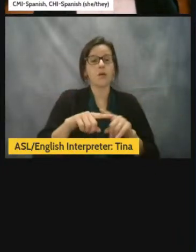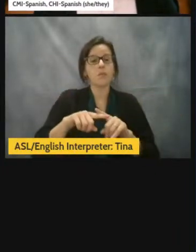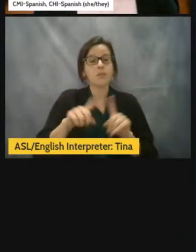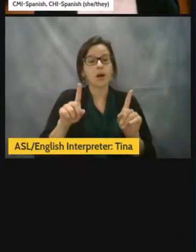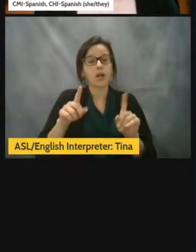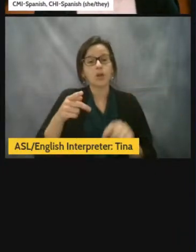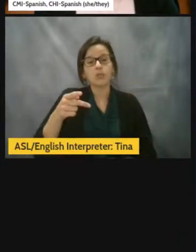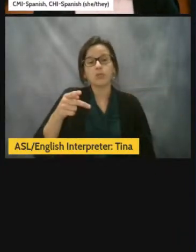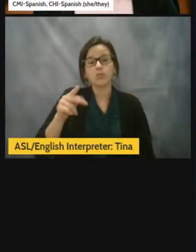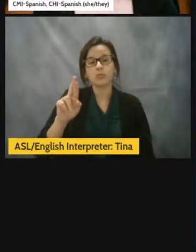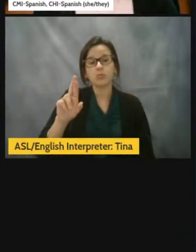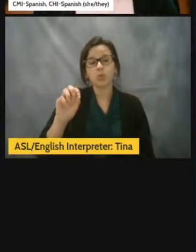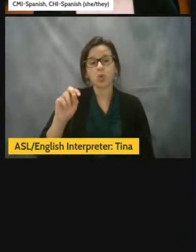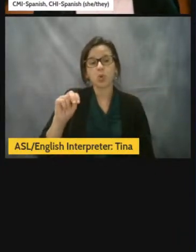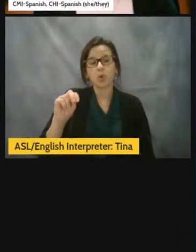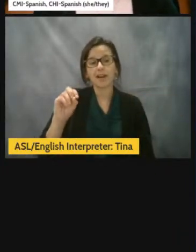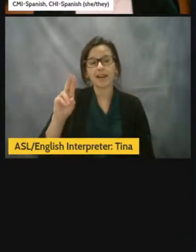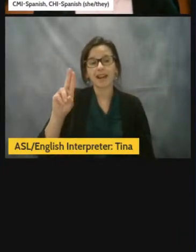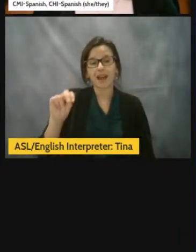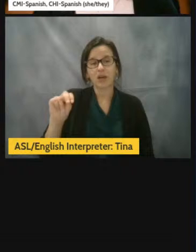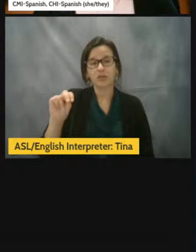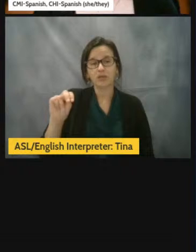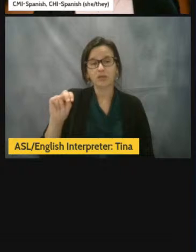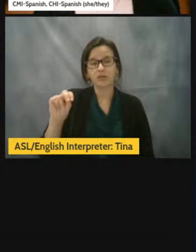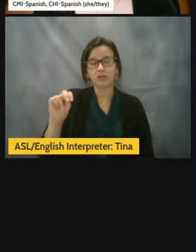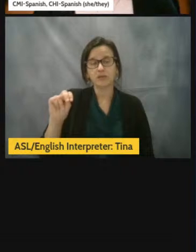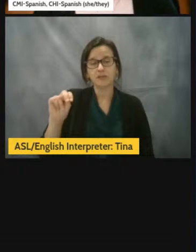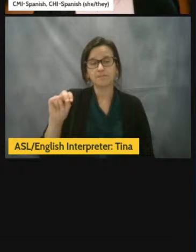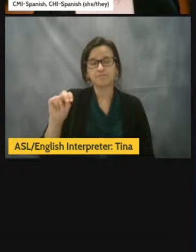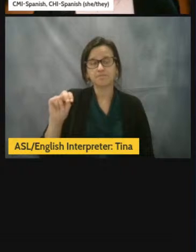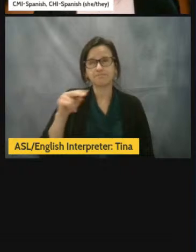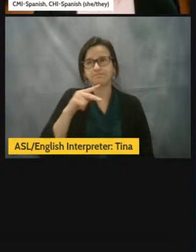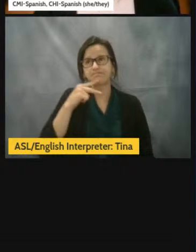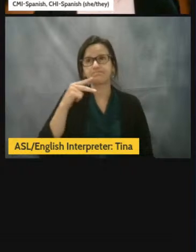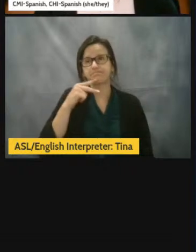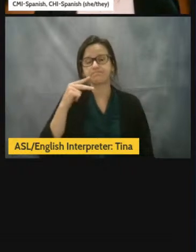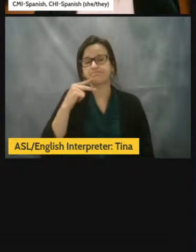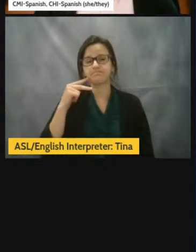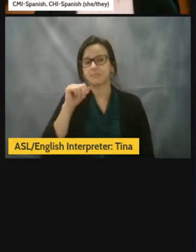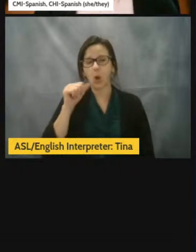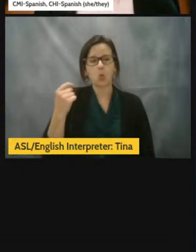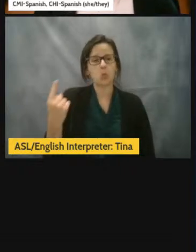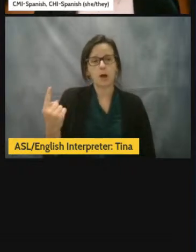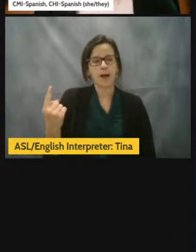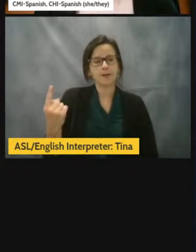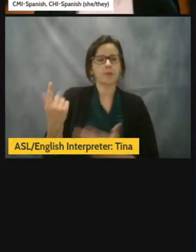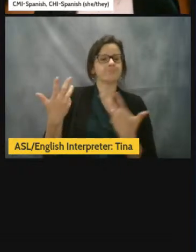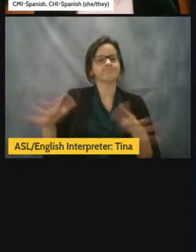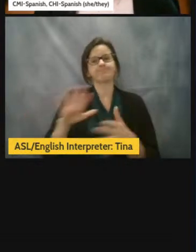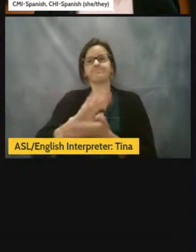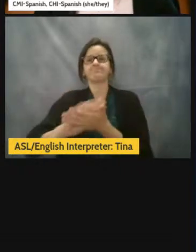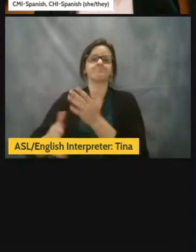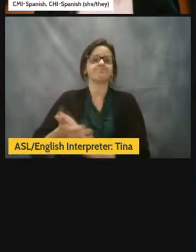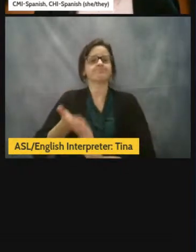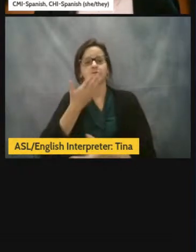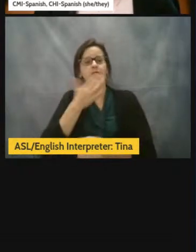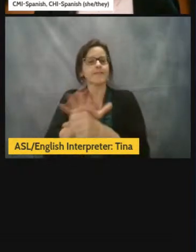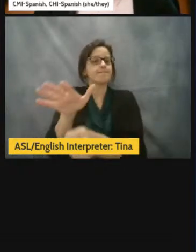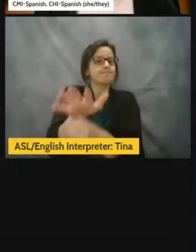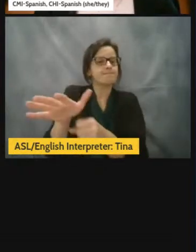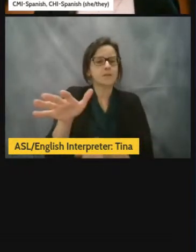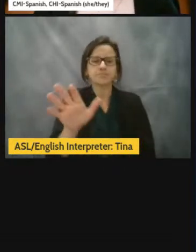all we need to be concerned about when it comes to the effect that we can have on the LGBTQIA+ folks we interpret